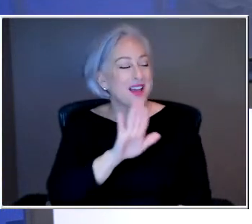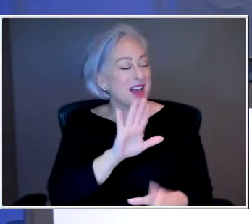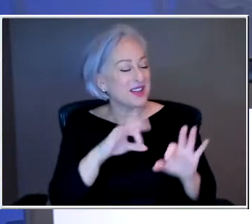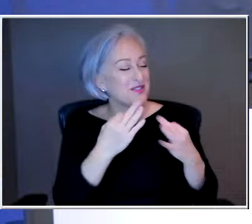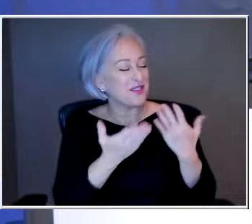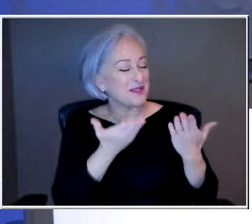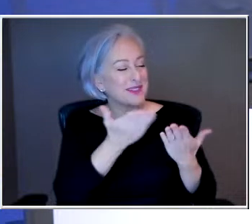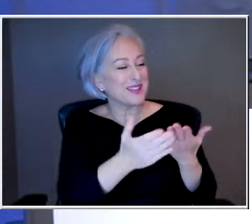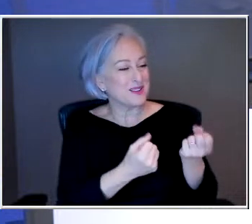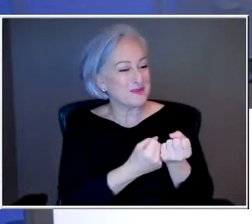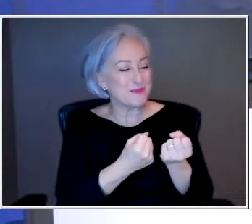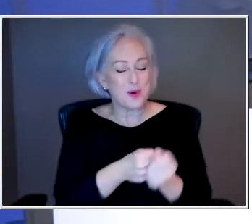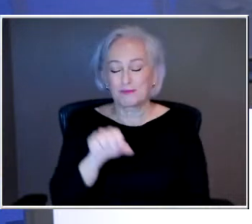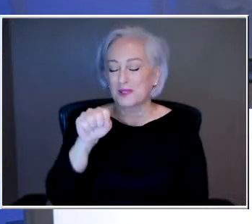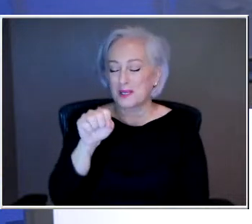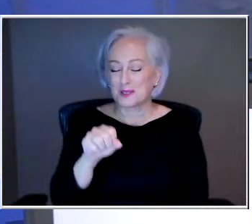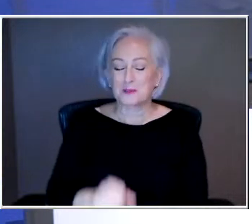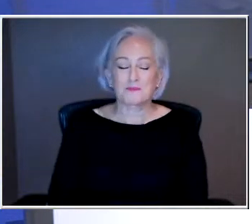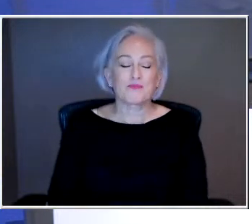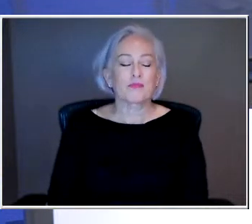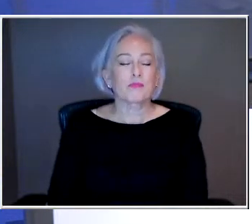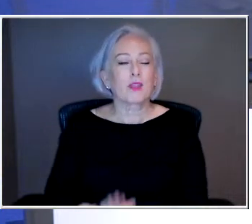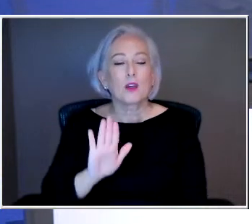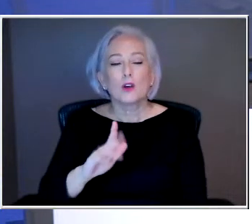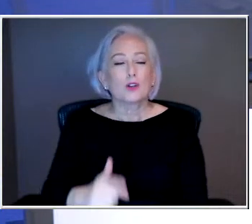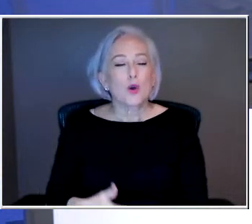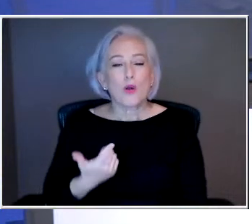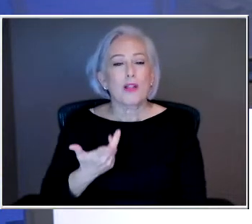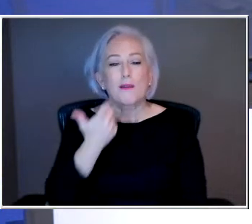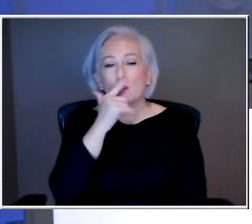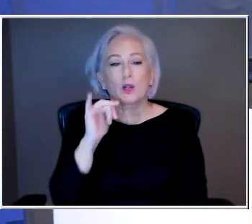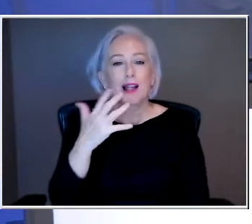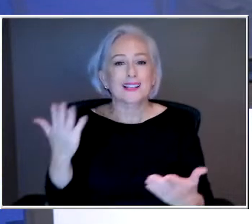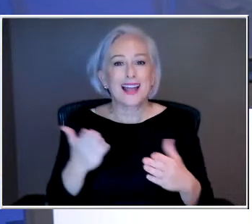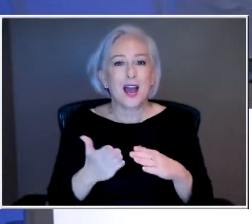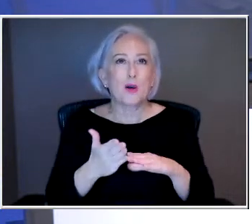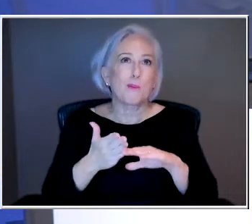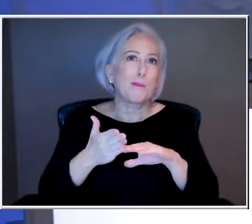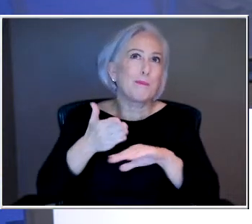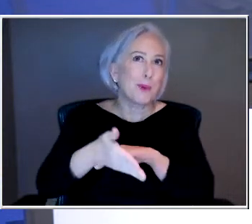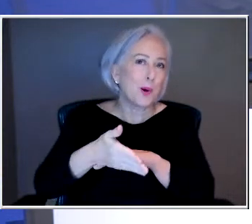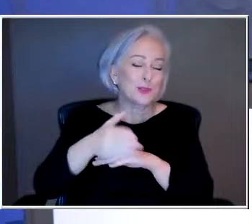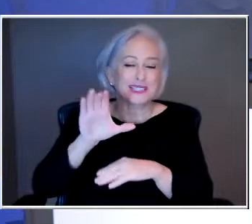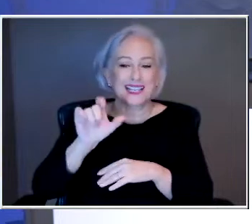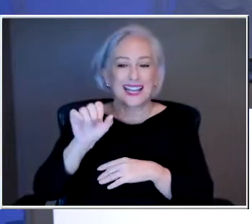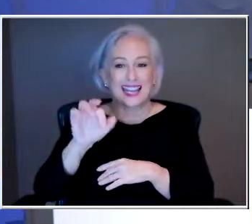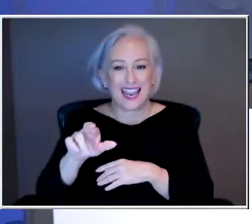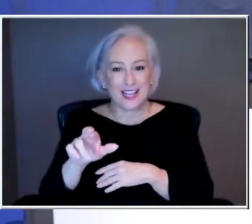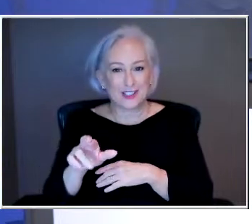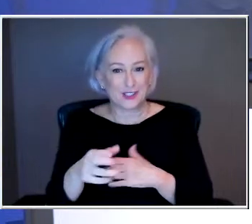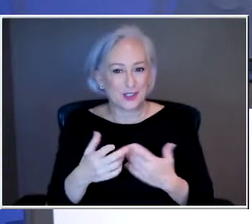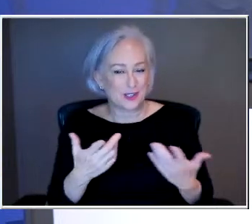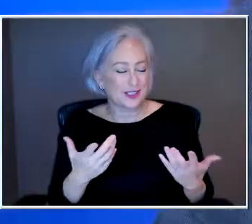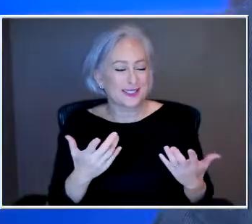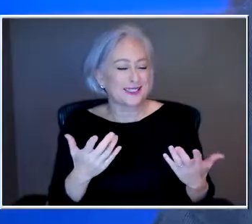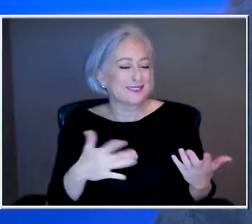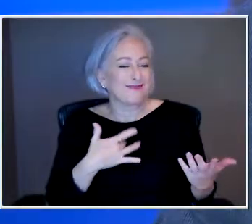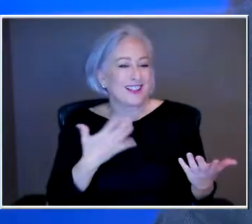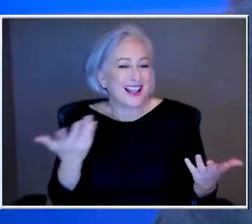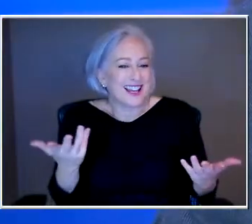been like now, post-cancer? If I can say post-cancer, because you are in remission, what's it like now? Life has